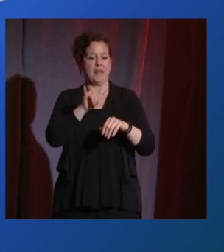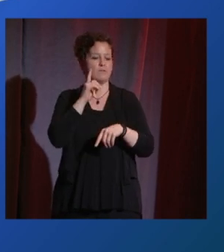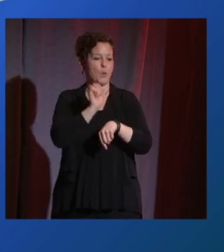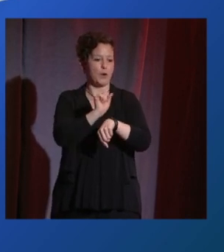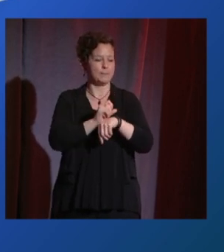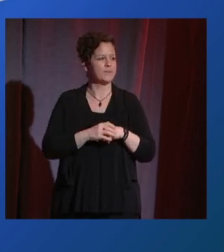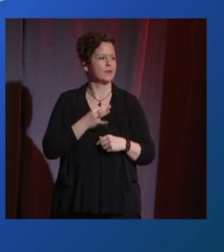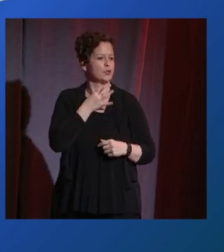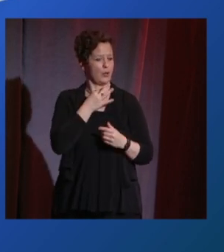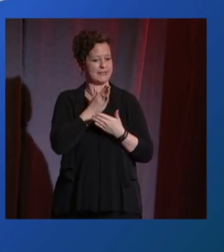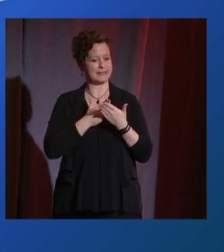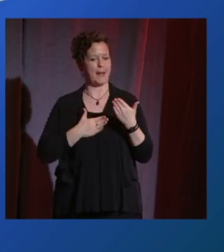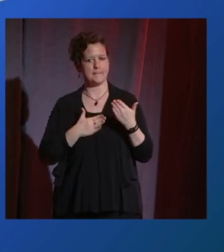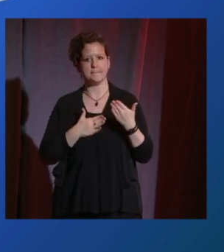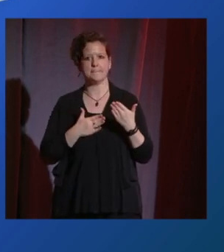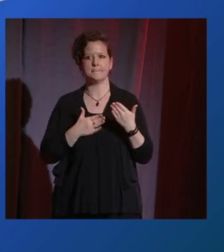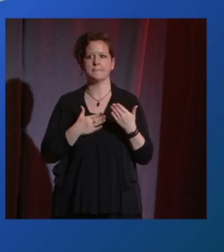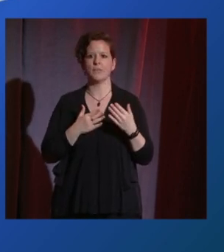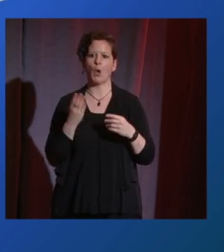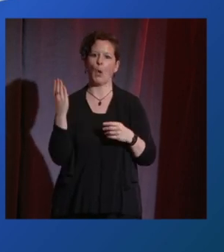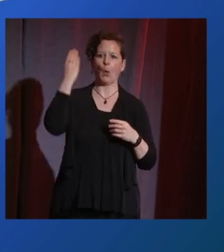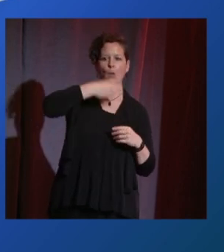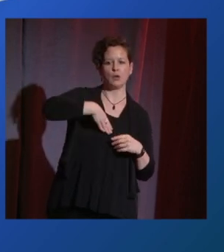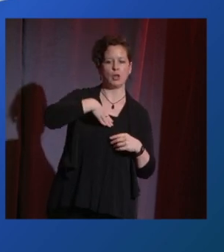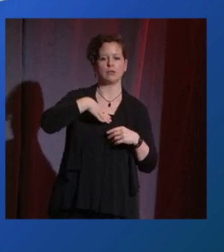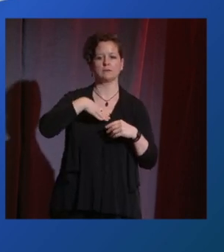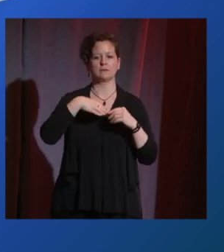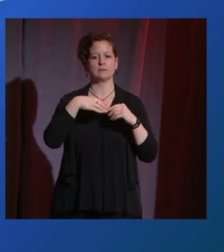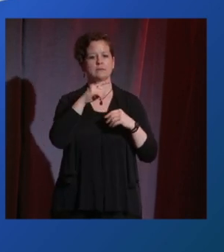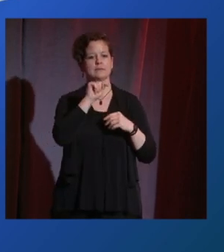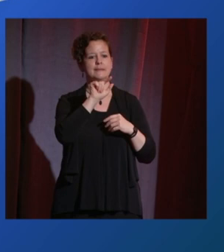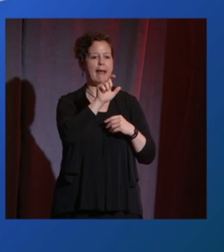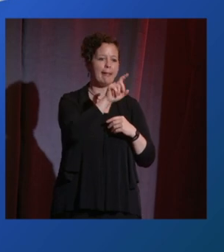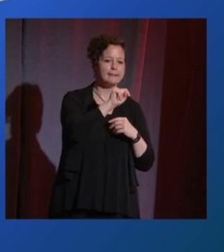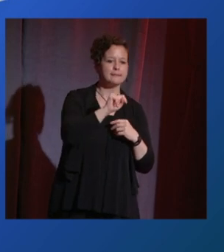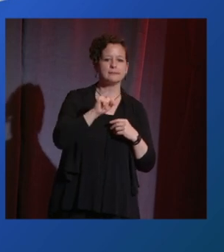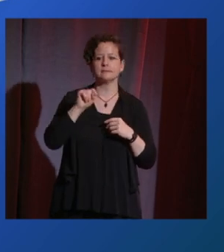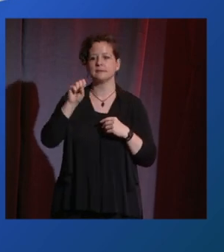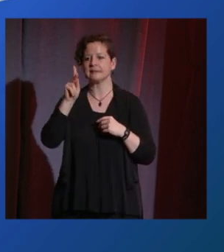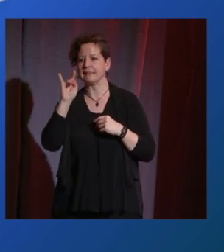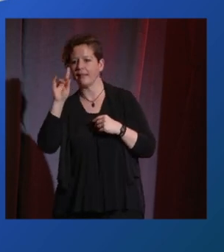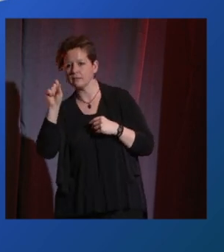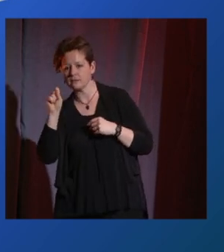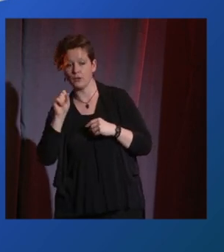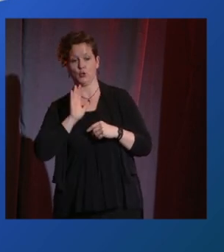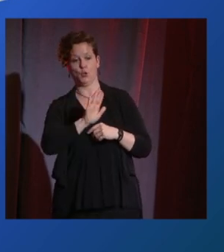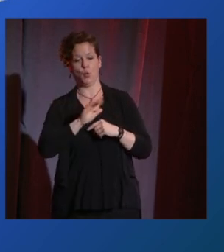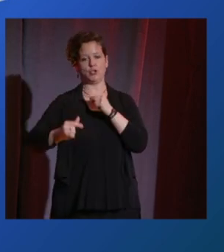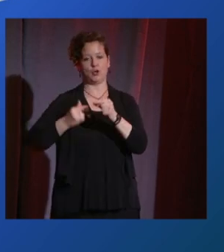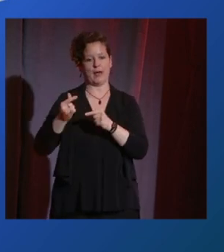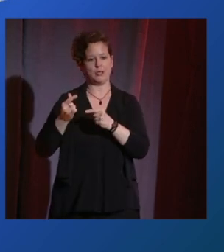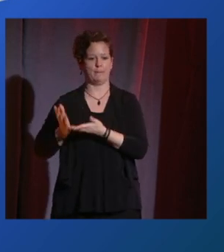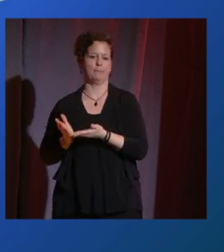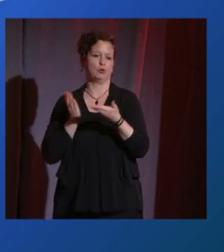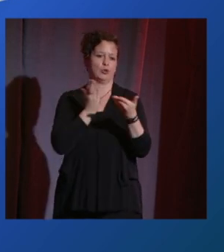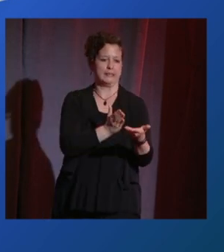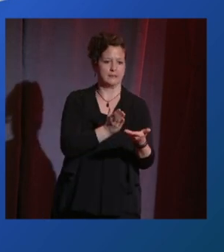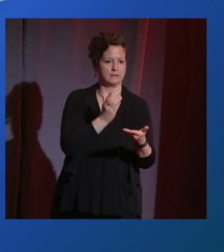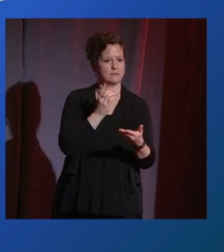overlooked talents skills or traits that your generation brings to the